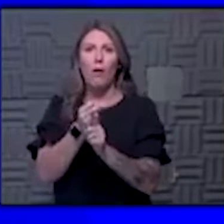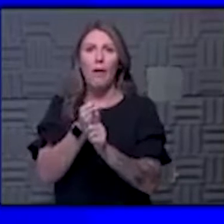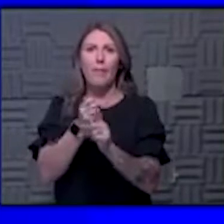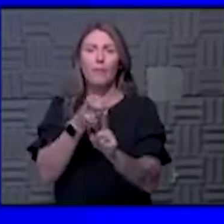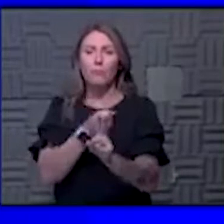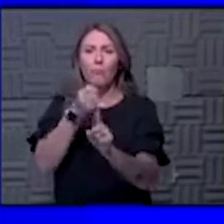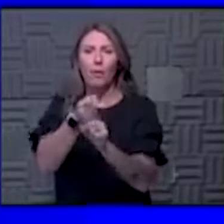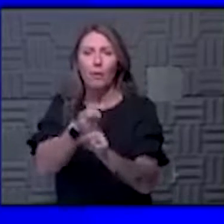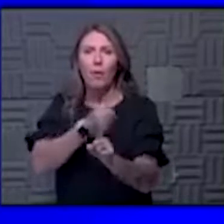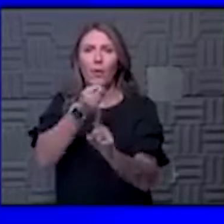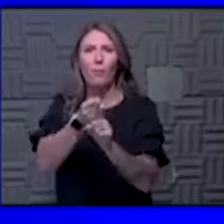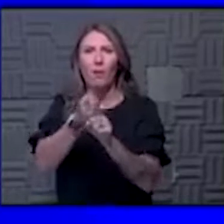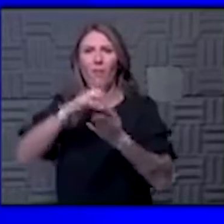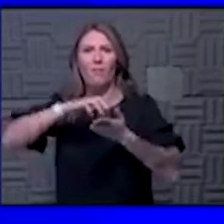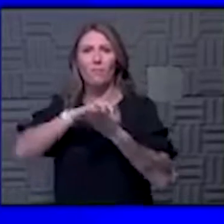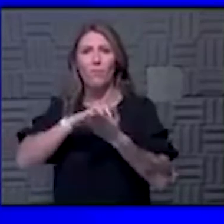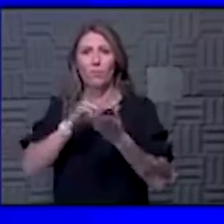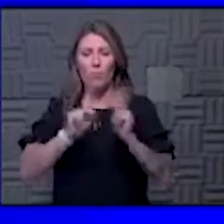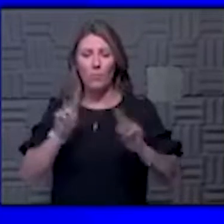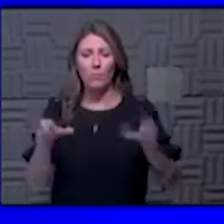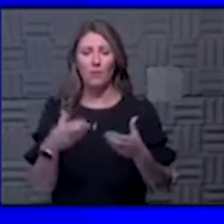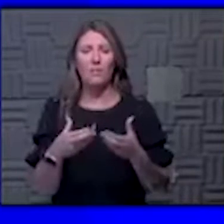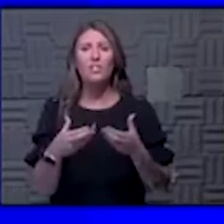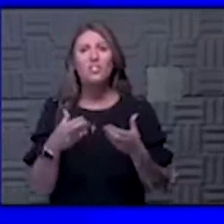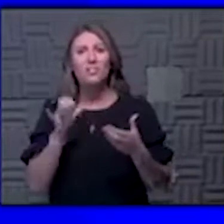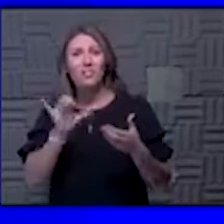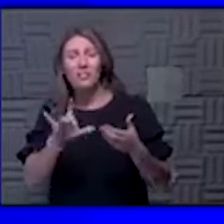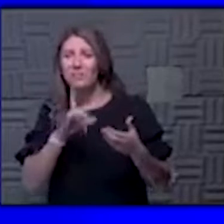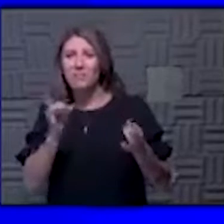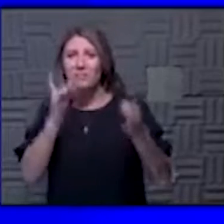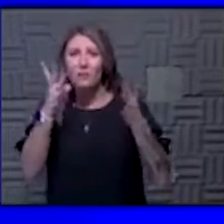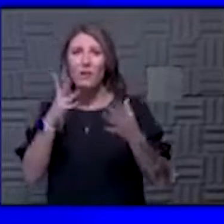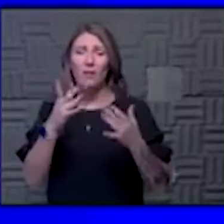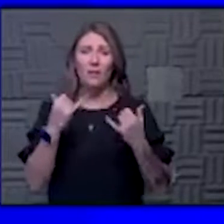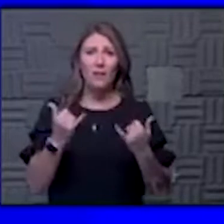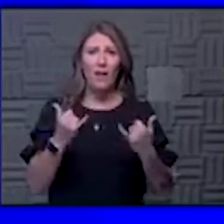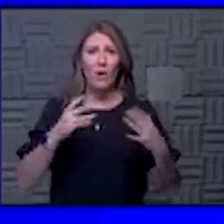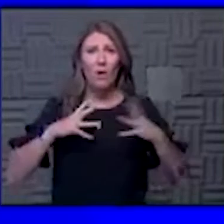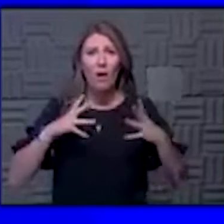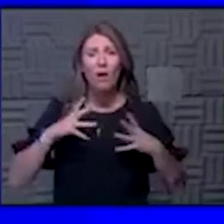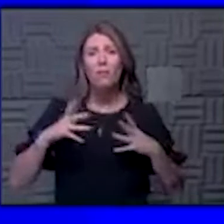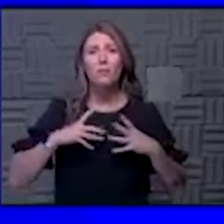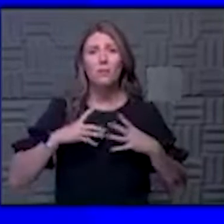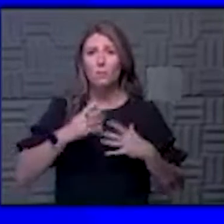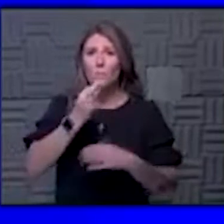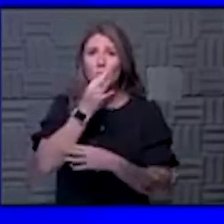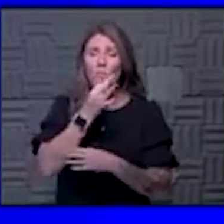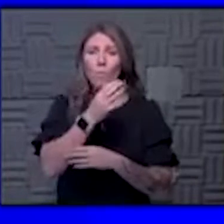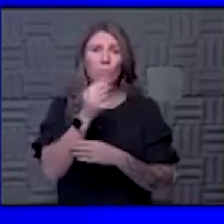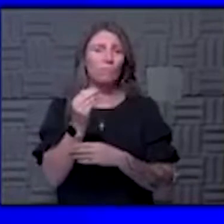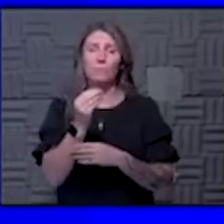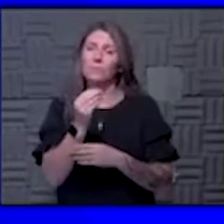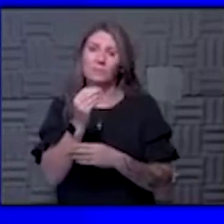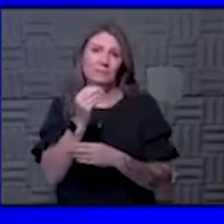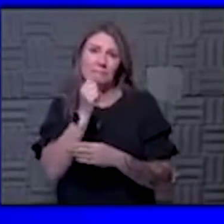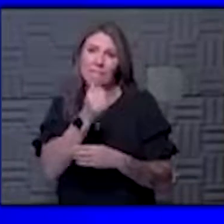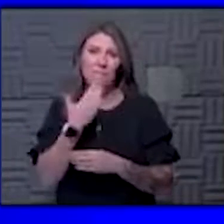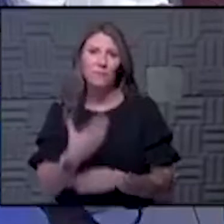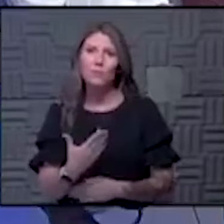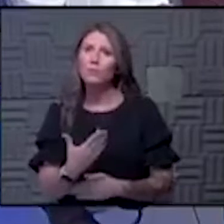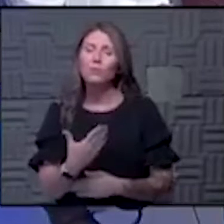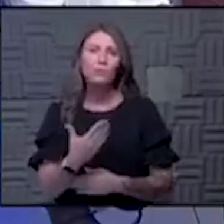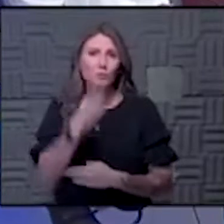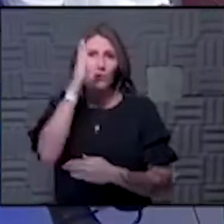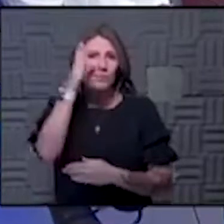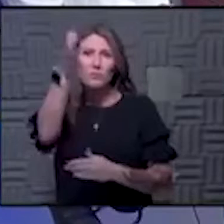vulnerable populations, friends or loved ones who are in those vulnerable populations, and now we have the holidays coming up, and that is going to make for not very good holidays.